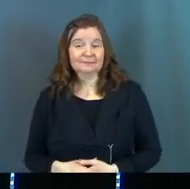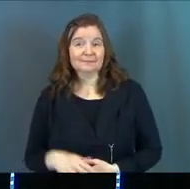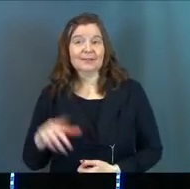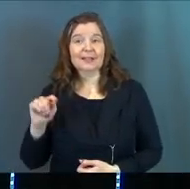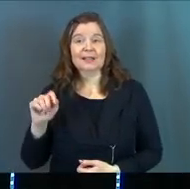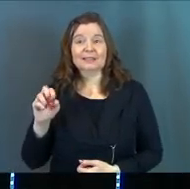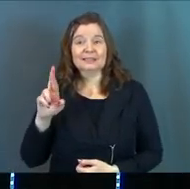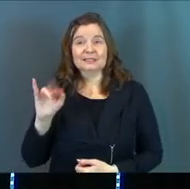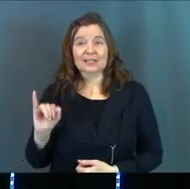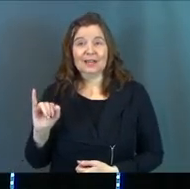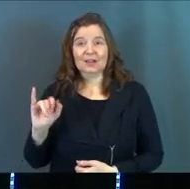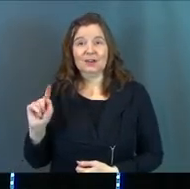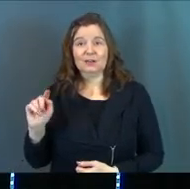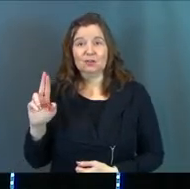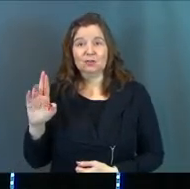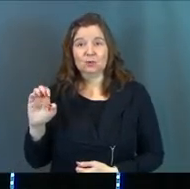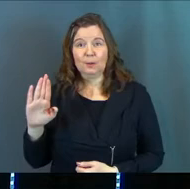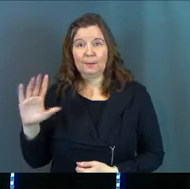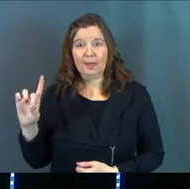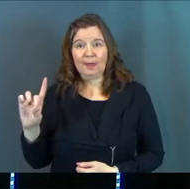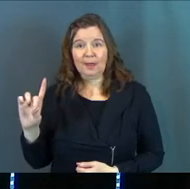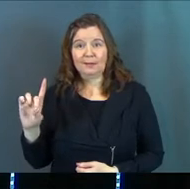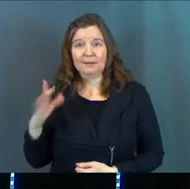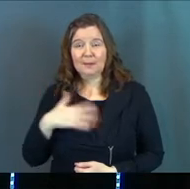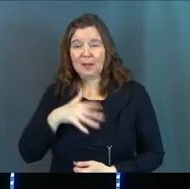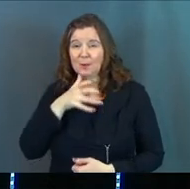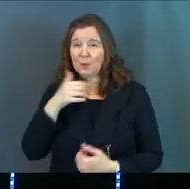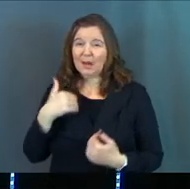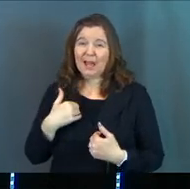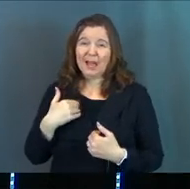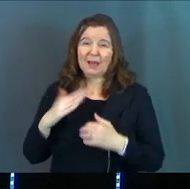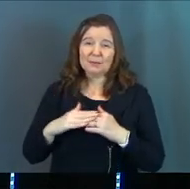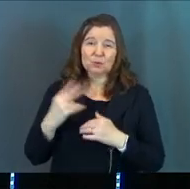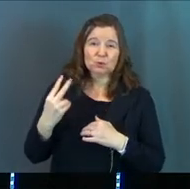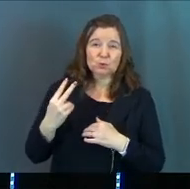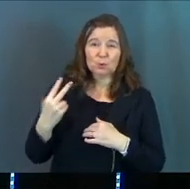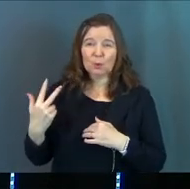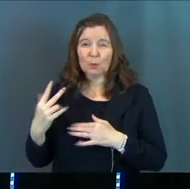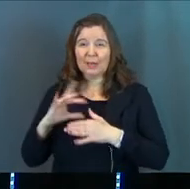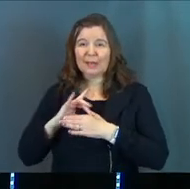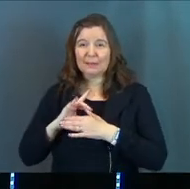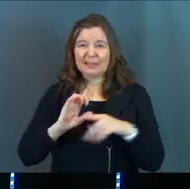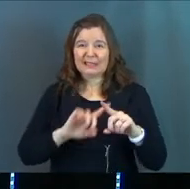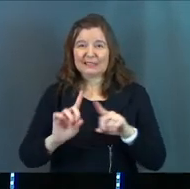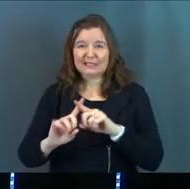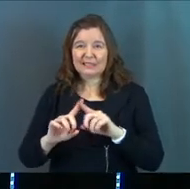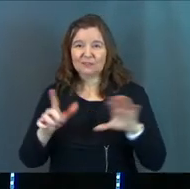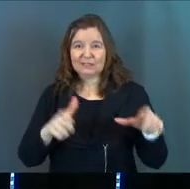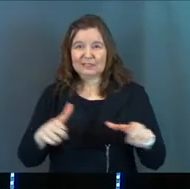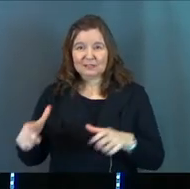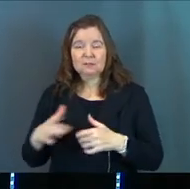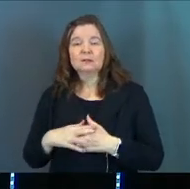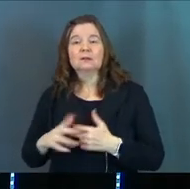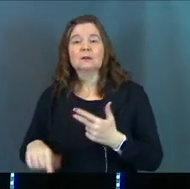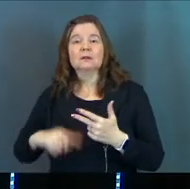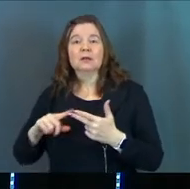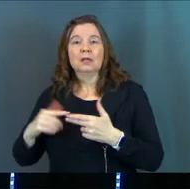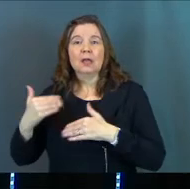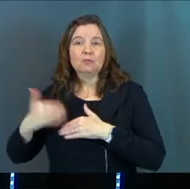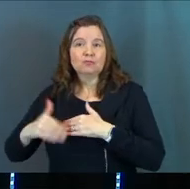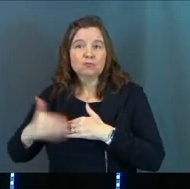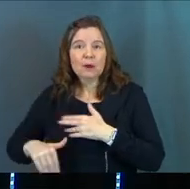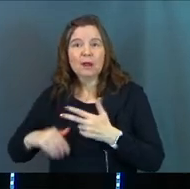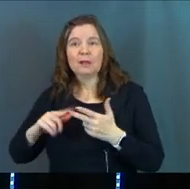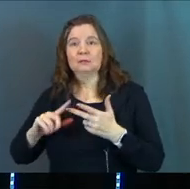All right, Terry Trueblood was going to have at least two, maybe three meat dishes. There were going to be breads. There were going to be